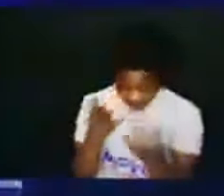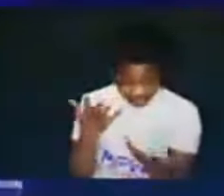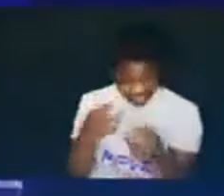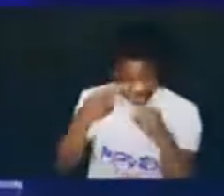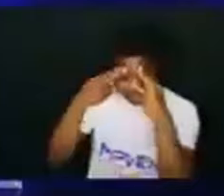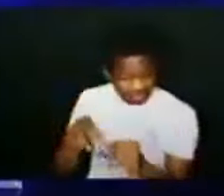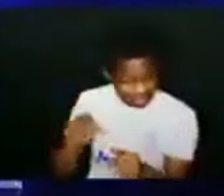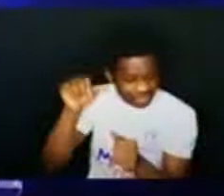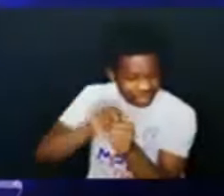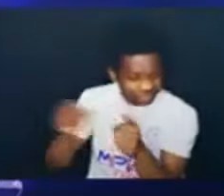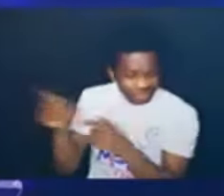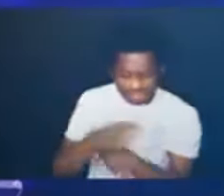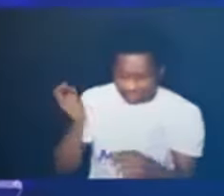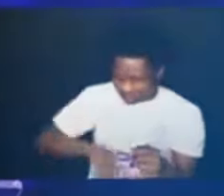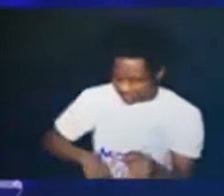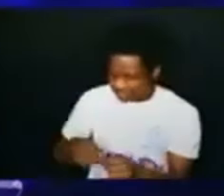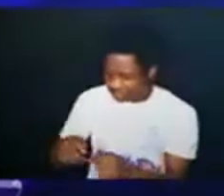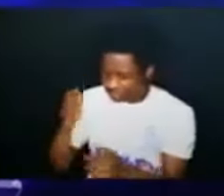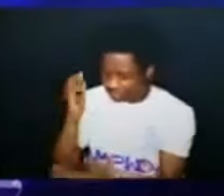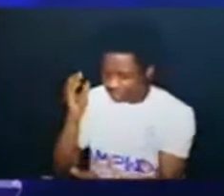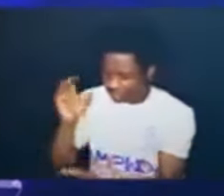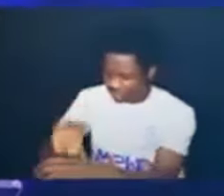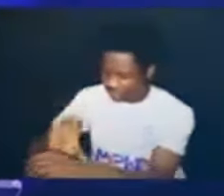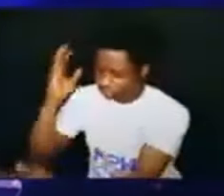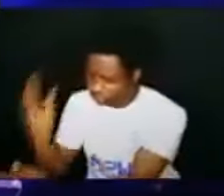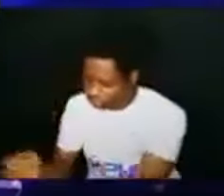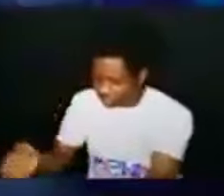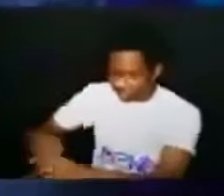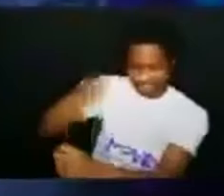go looking for people who have issues